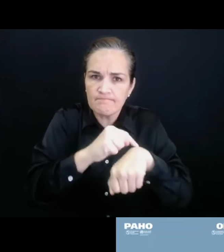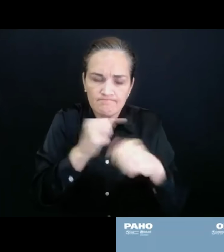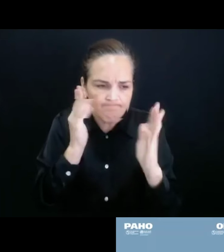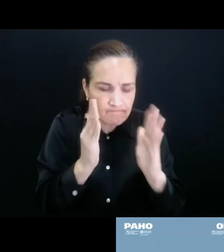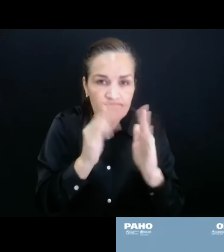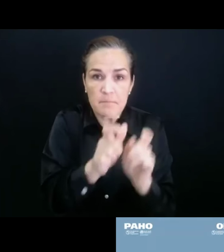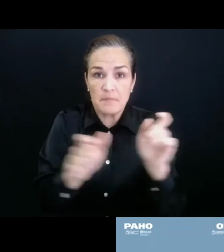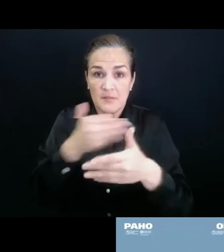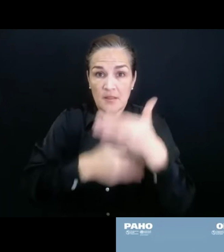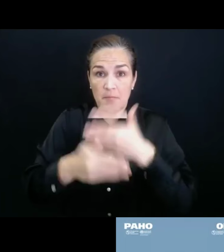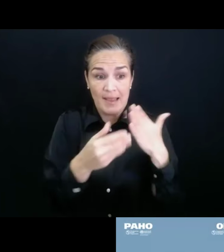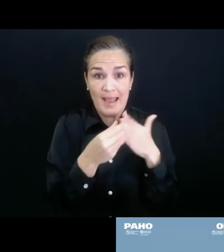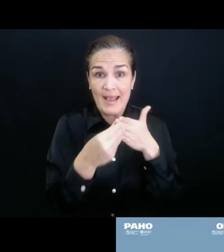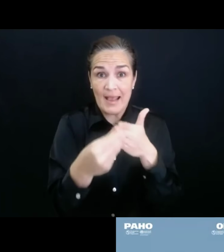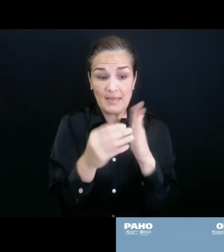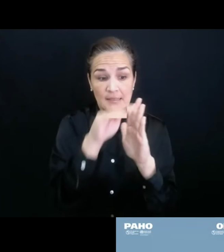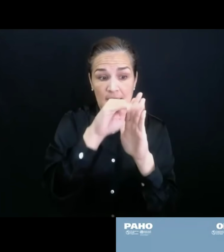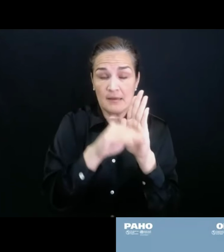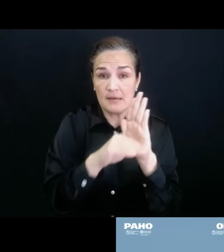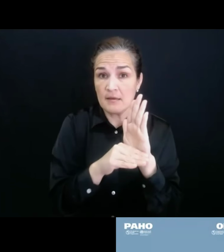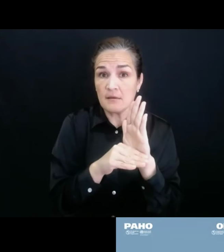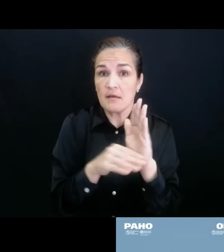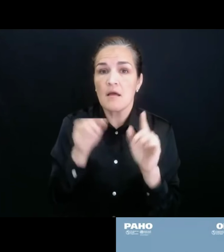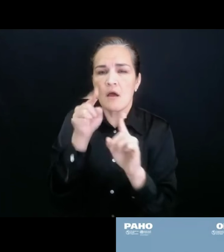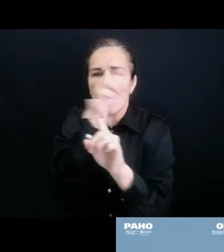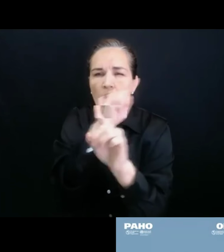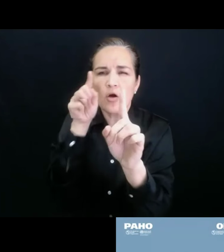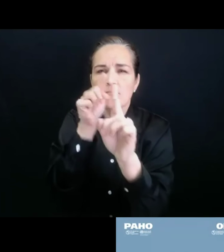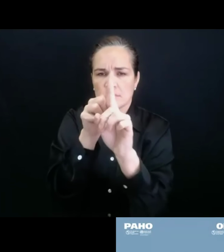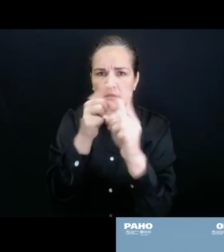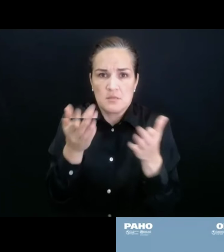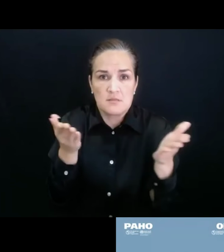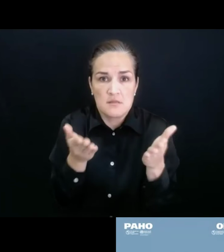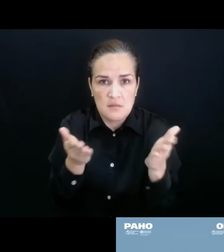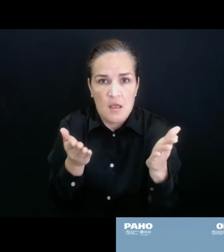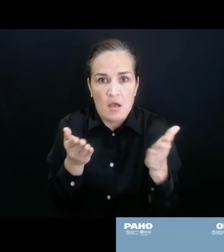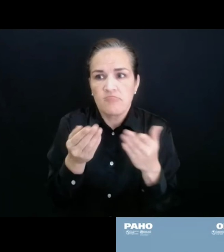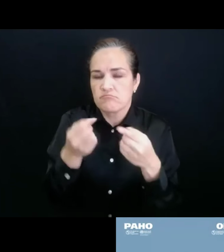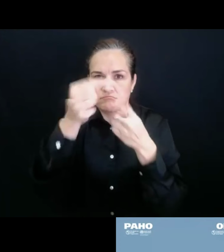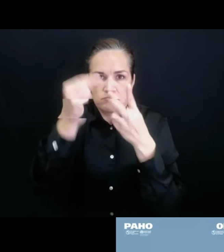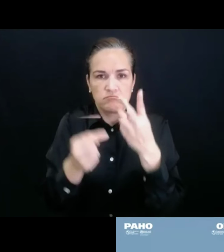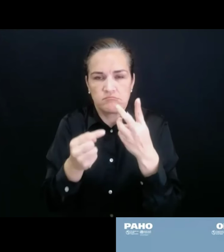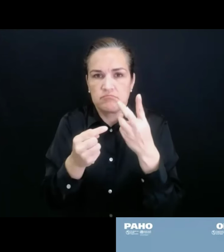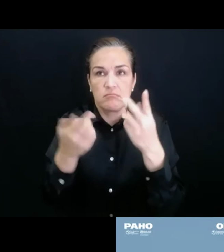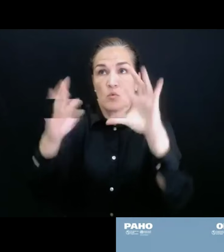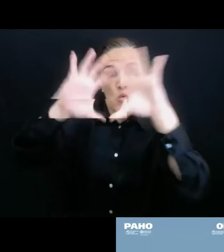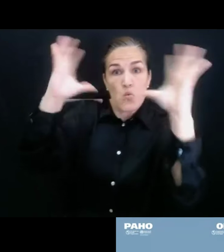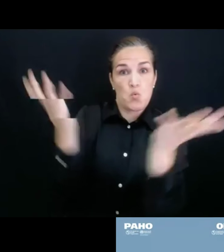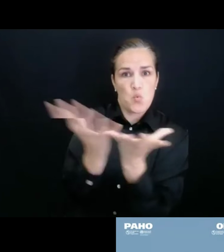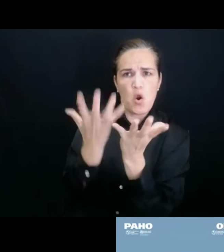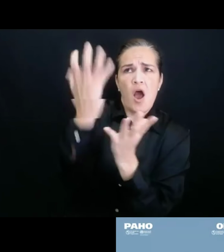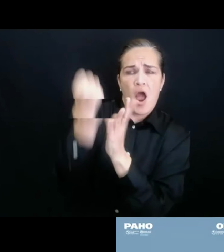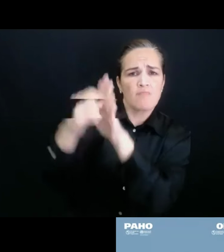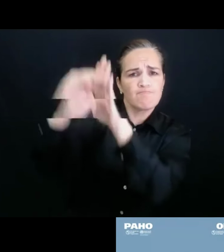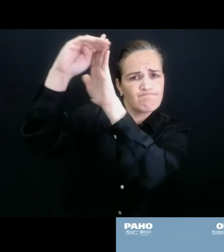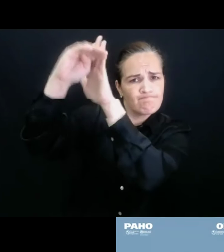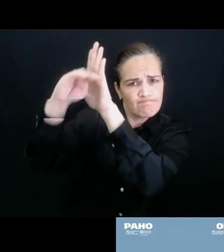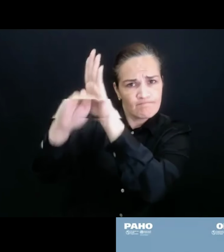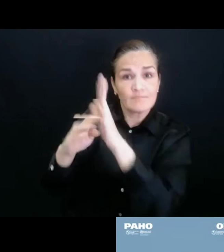Action responds to many of the objectives outlined in several important global resolutions, including the World